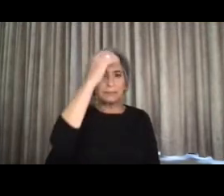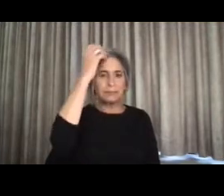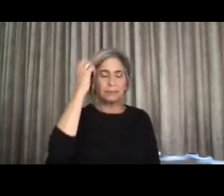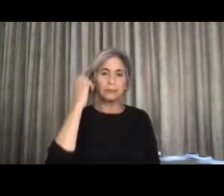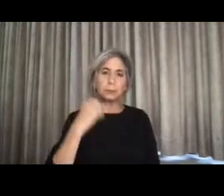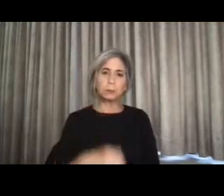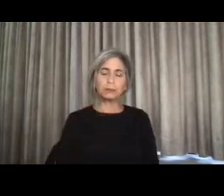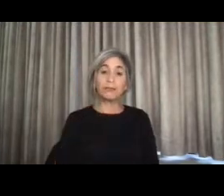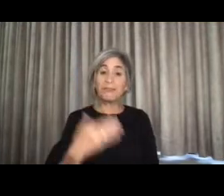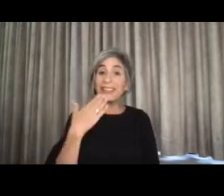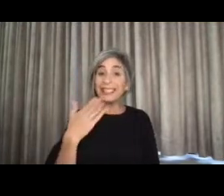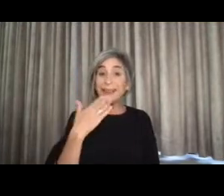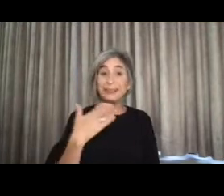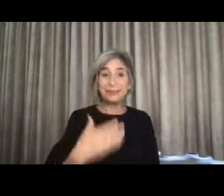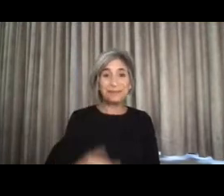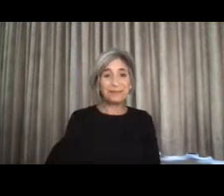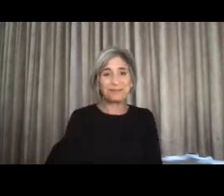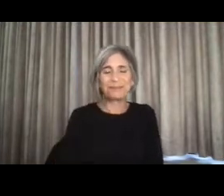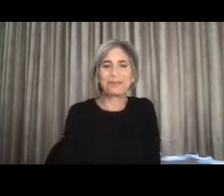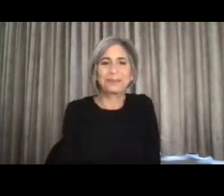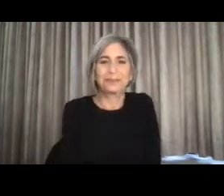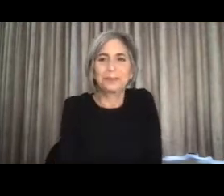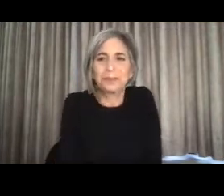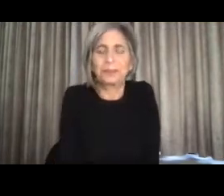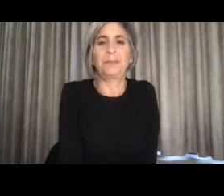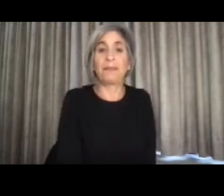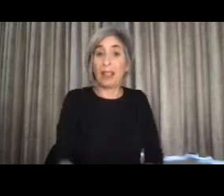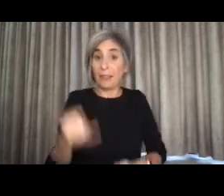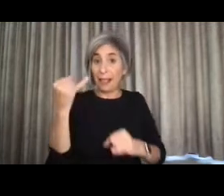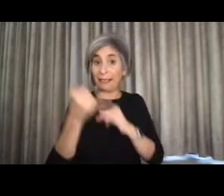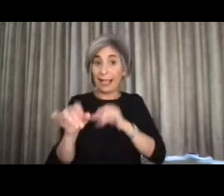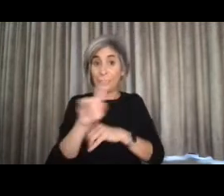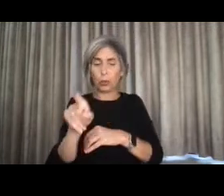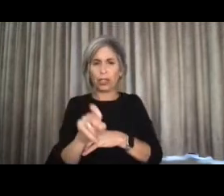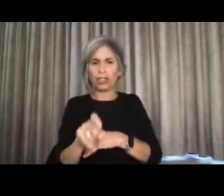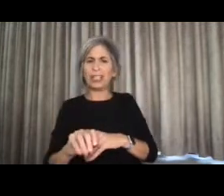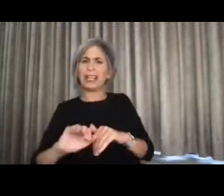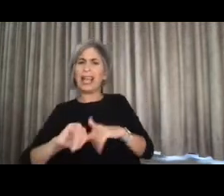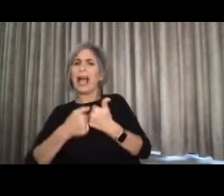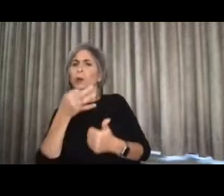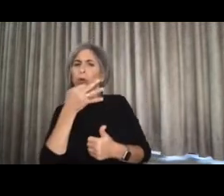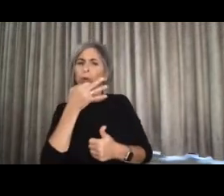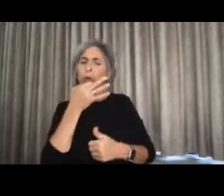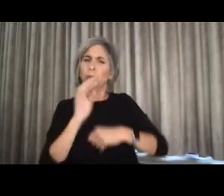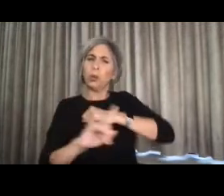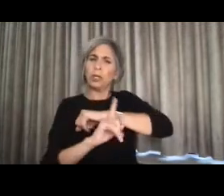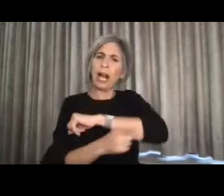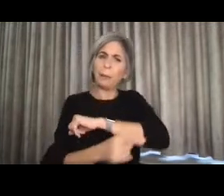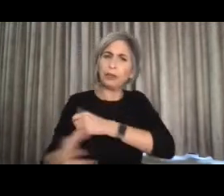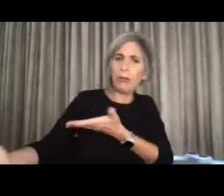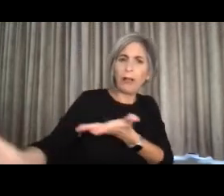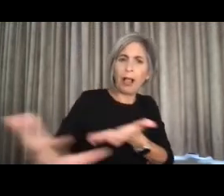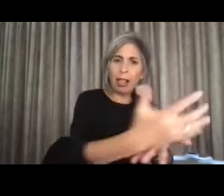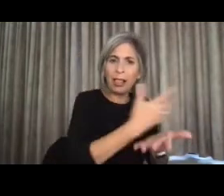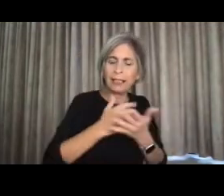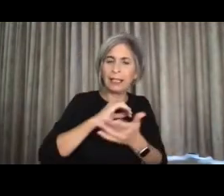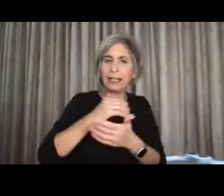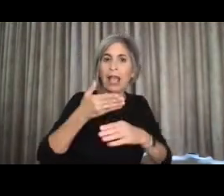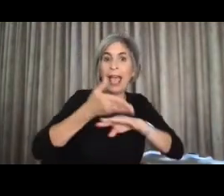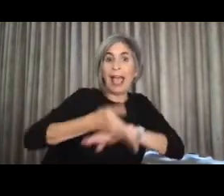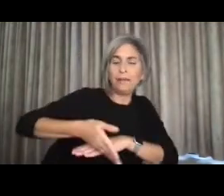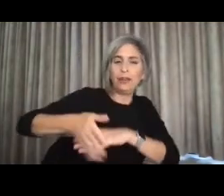resources. Thank you. Okay, and then the final one that I have is, how soon will garbage be picked up after a storm has passed?